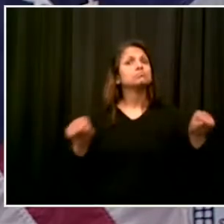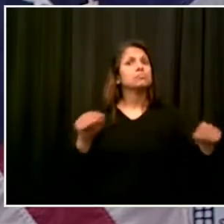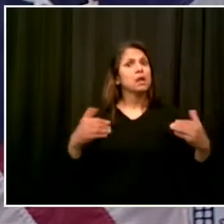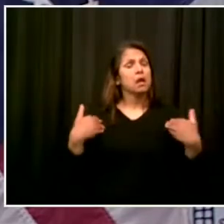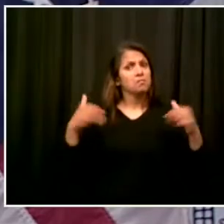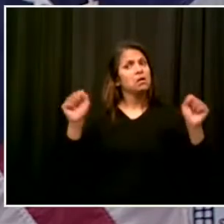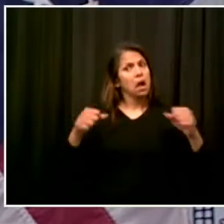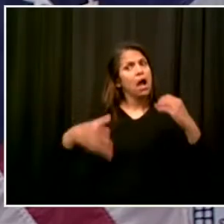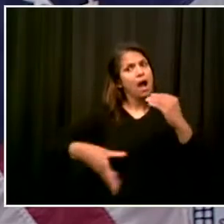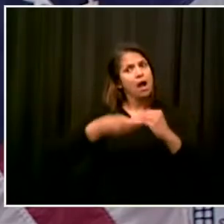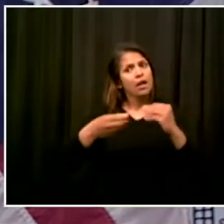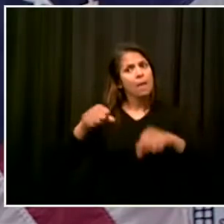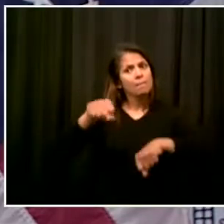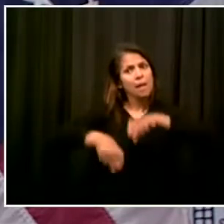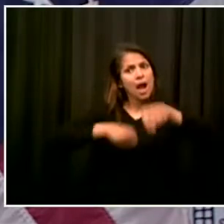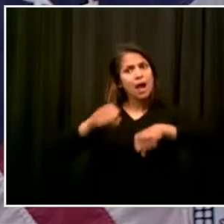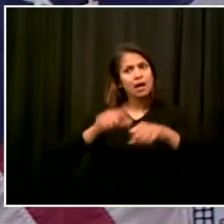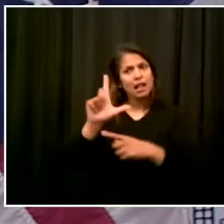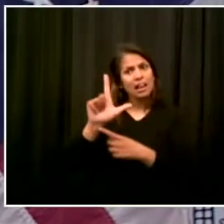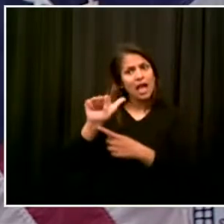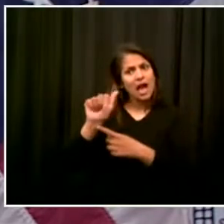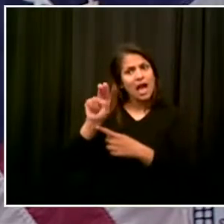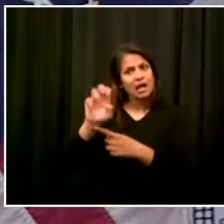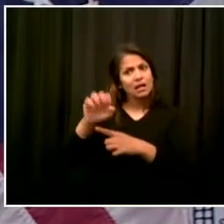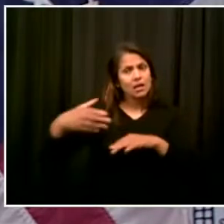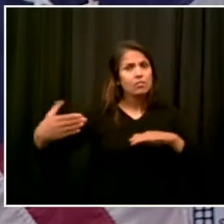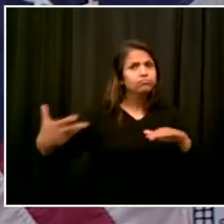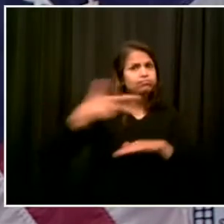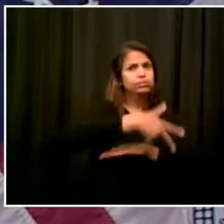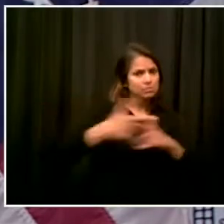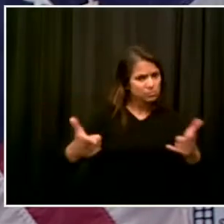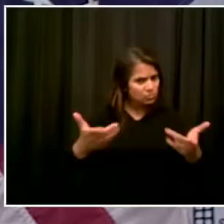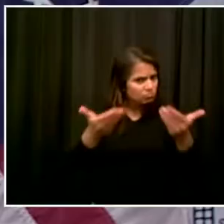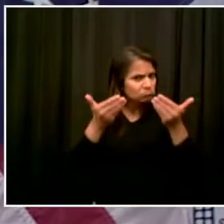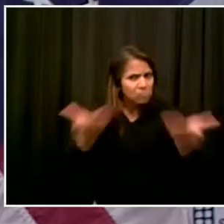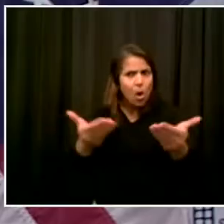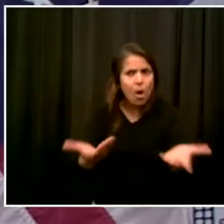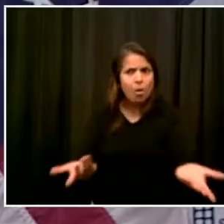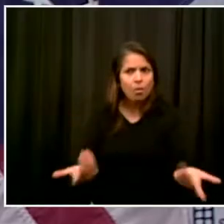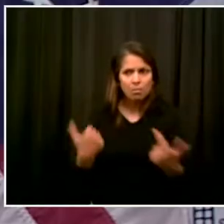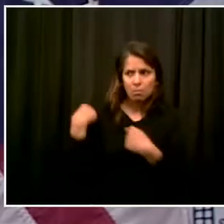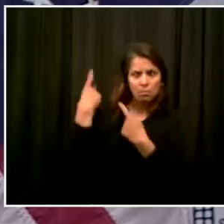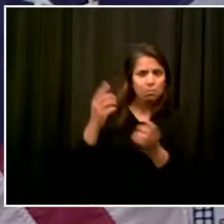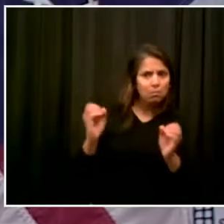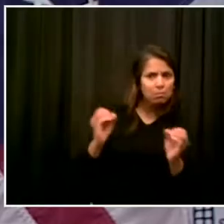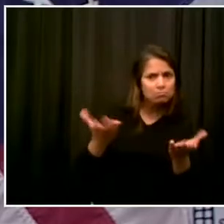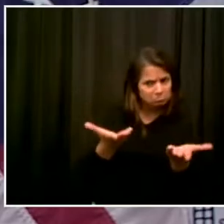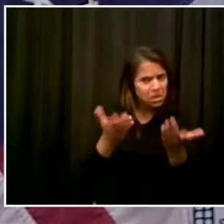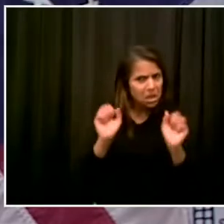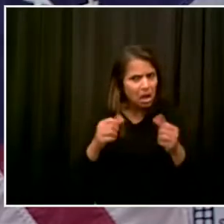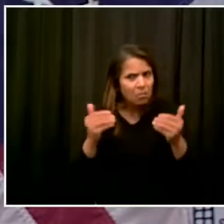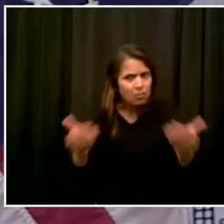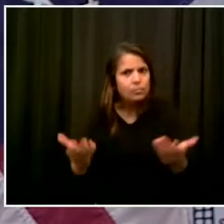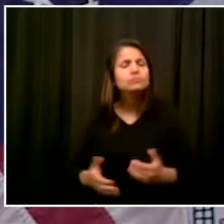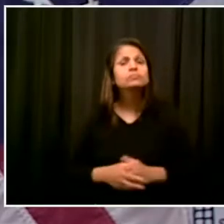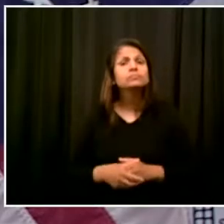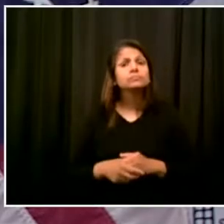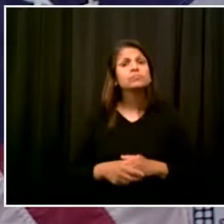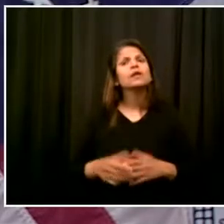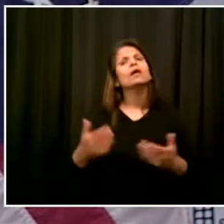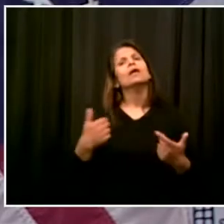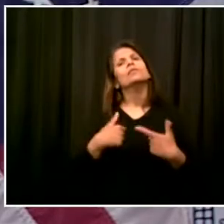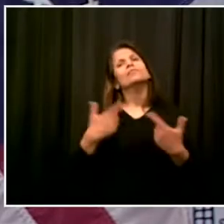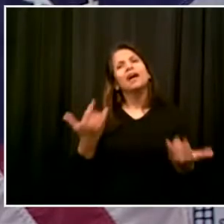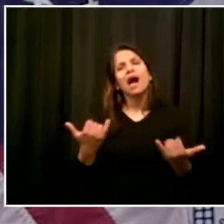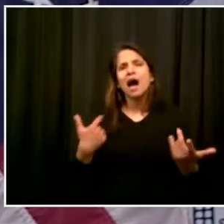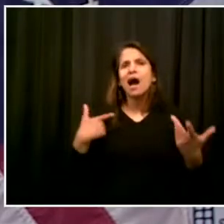the crisis we're in right now and what I just told you about our budget, it's kind of hard to conceptualize new bridges at this point, but Sam is certainly